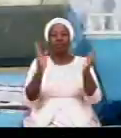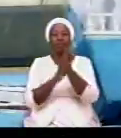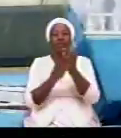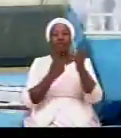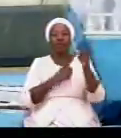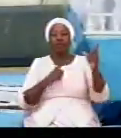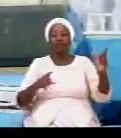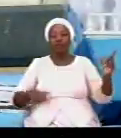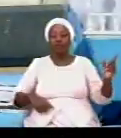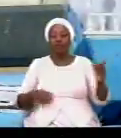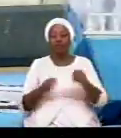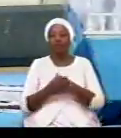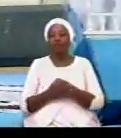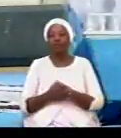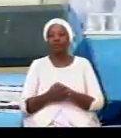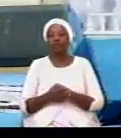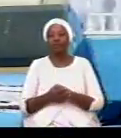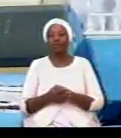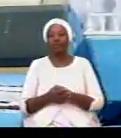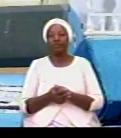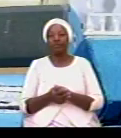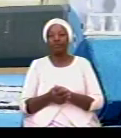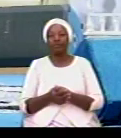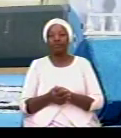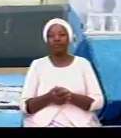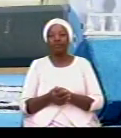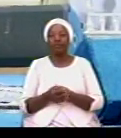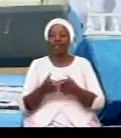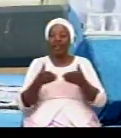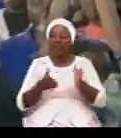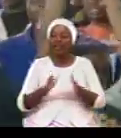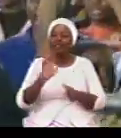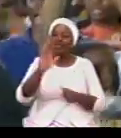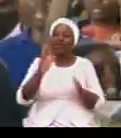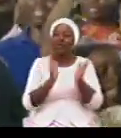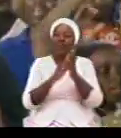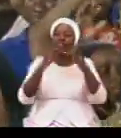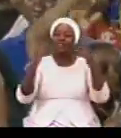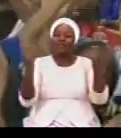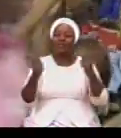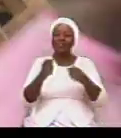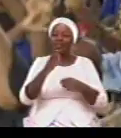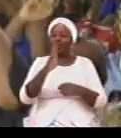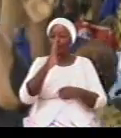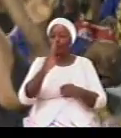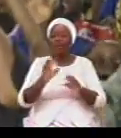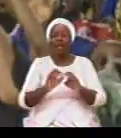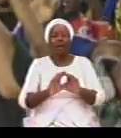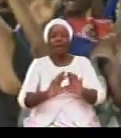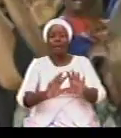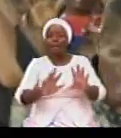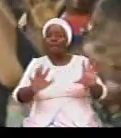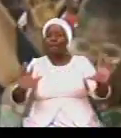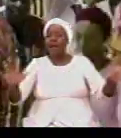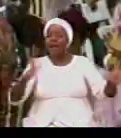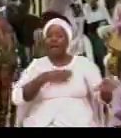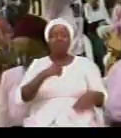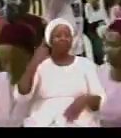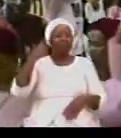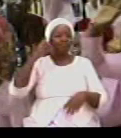Let your hallelujah be bright and sharp and loud. Praise the